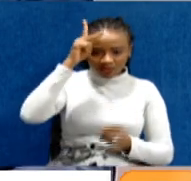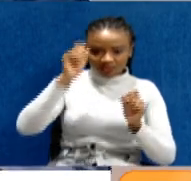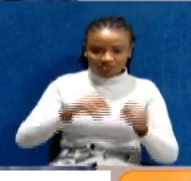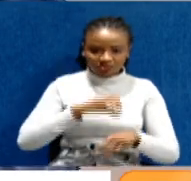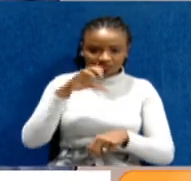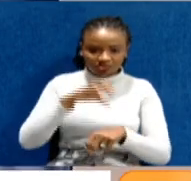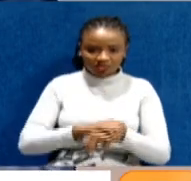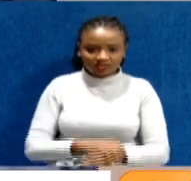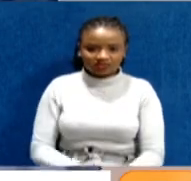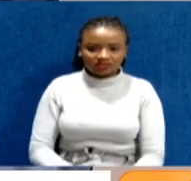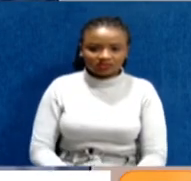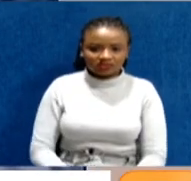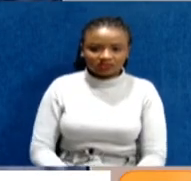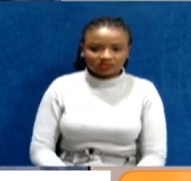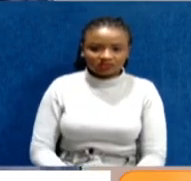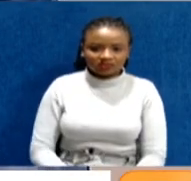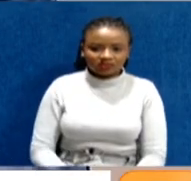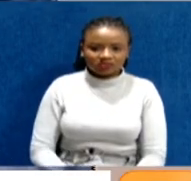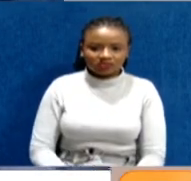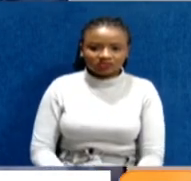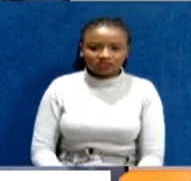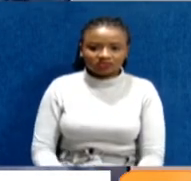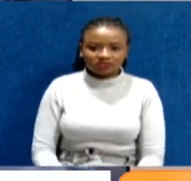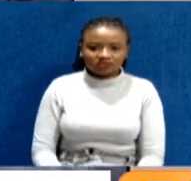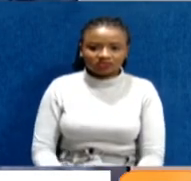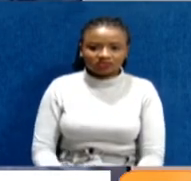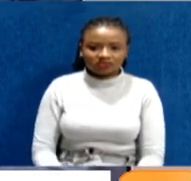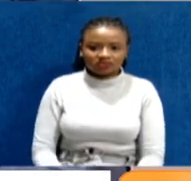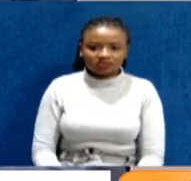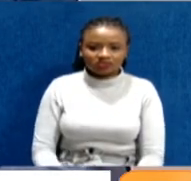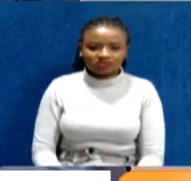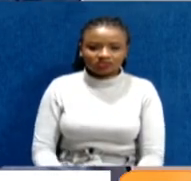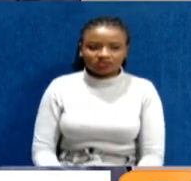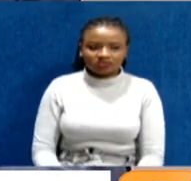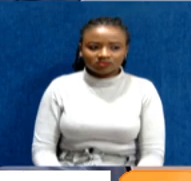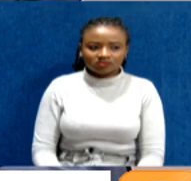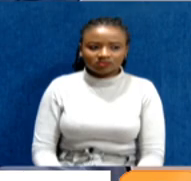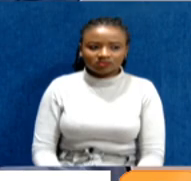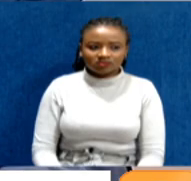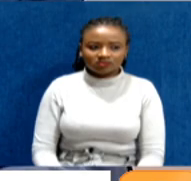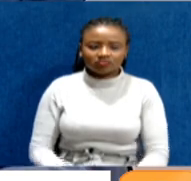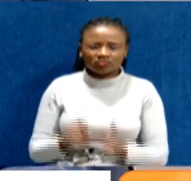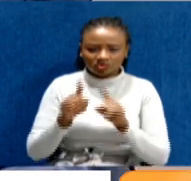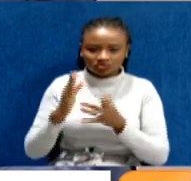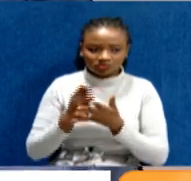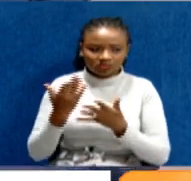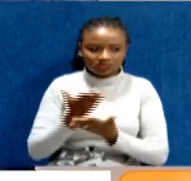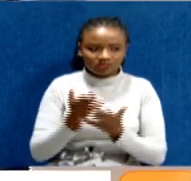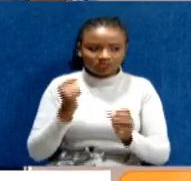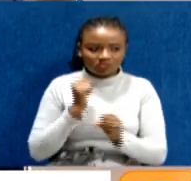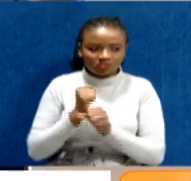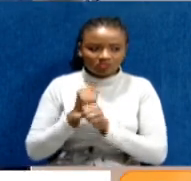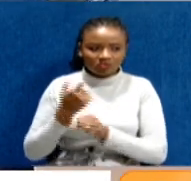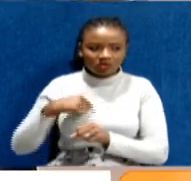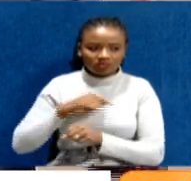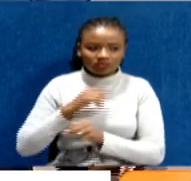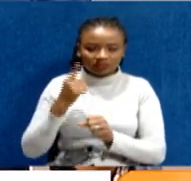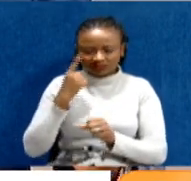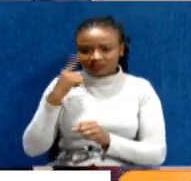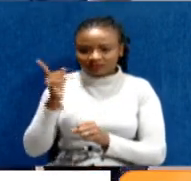talk a bit later, where is the challenge? Yeah. Why is this knowledge not available? Yeah. And already some of the work that has been done on what we used to